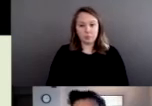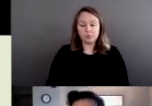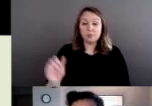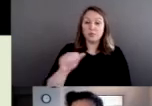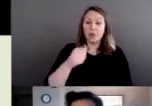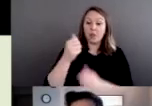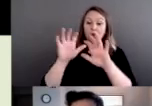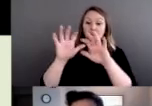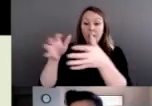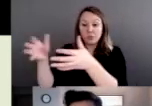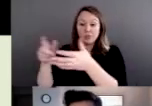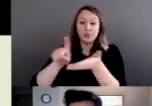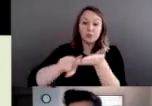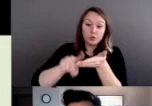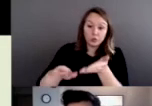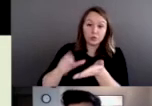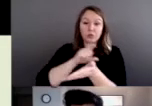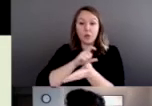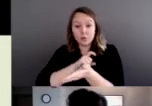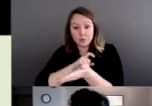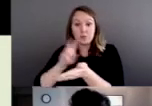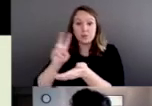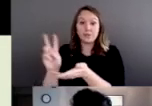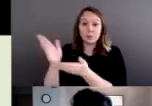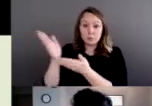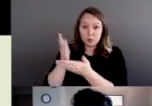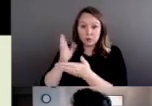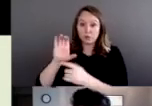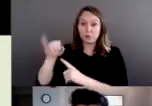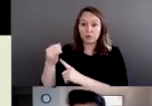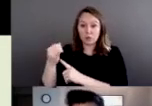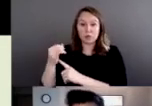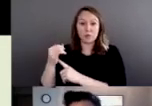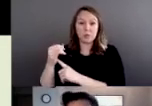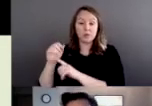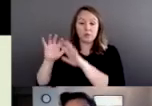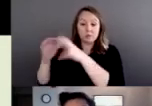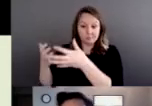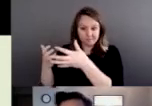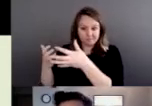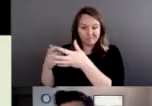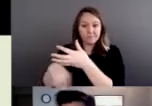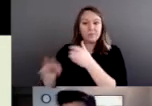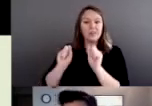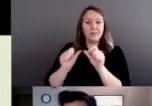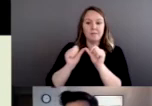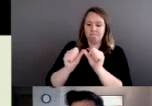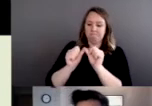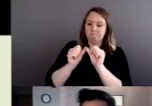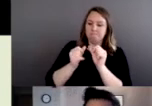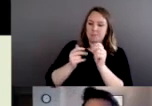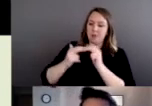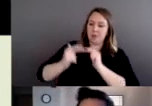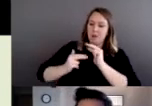between researchers, law enforcement, victim services, and criminal justice agencies and